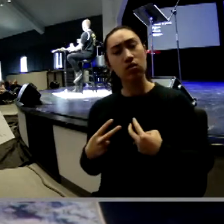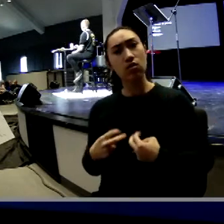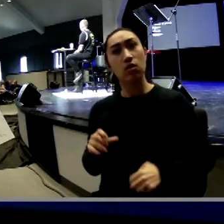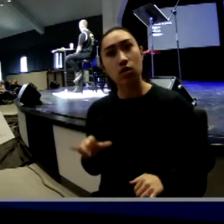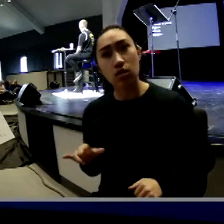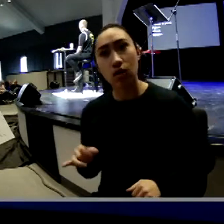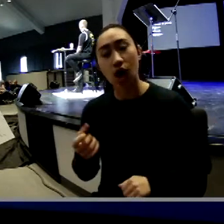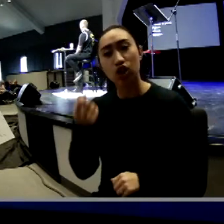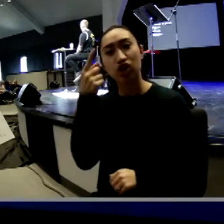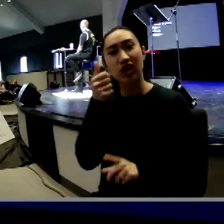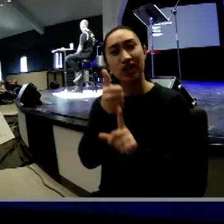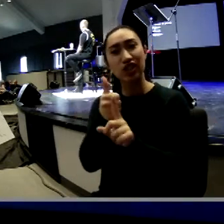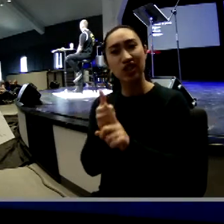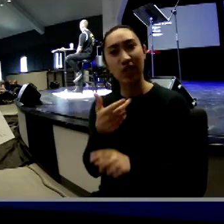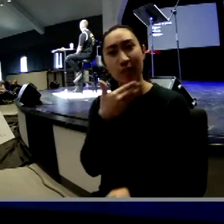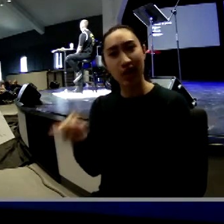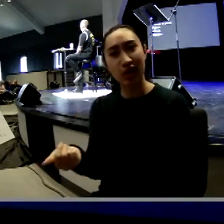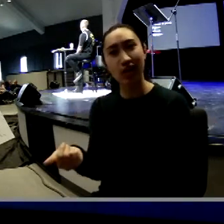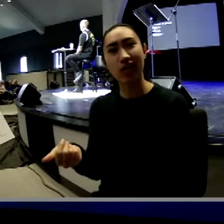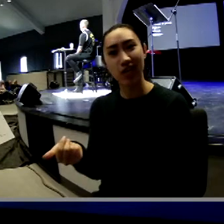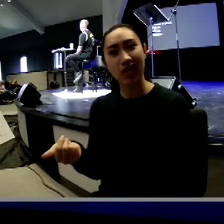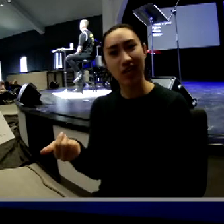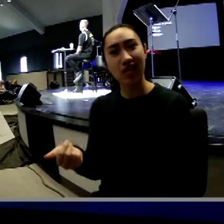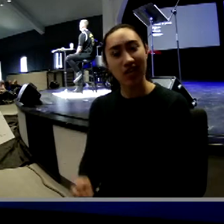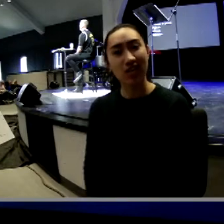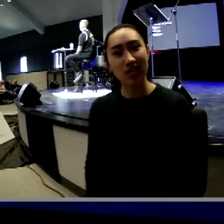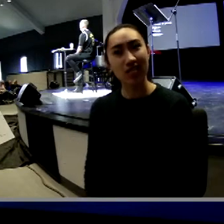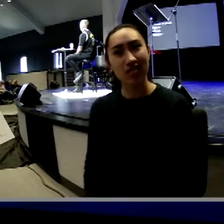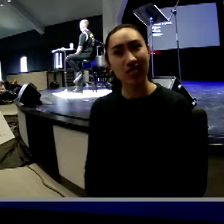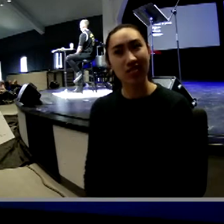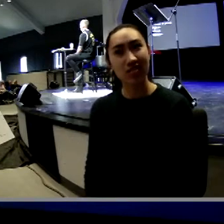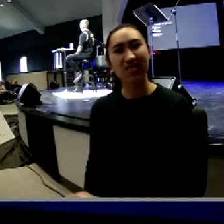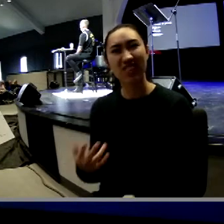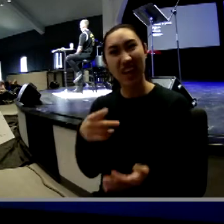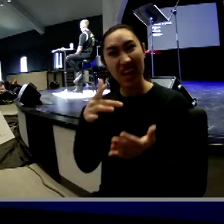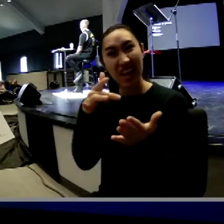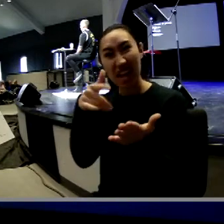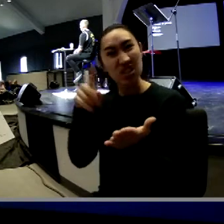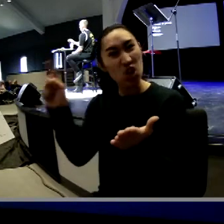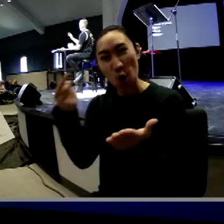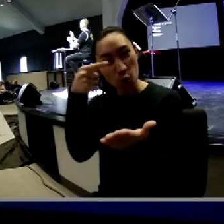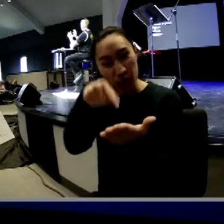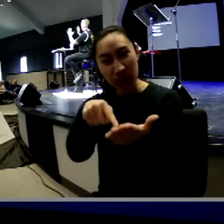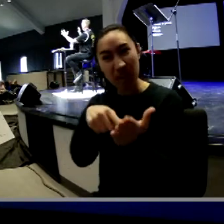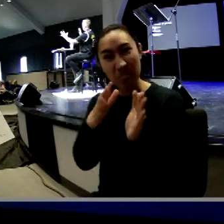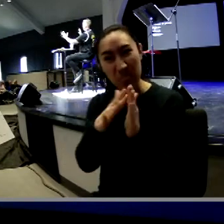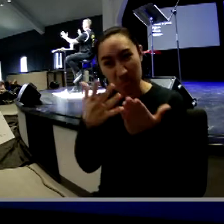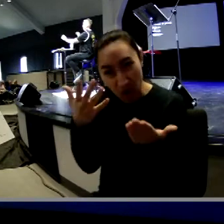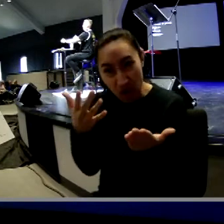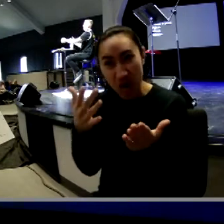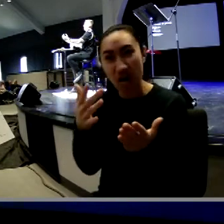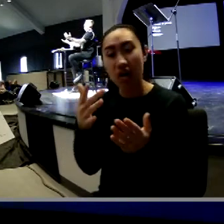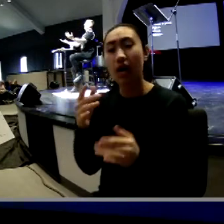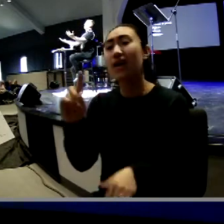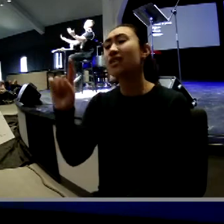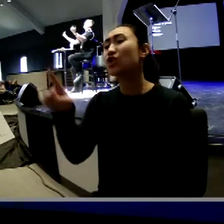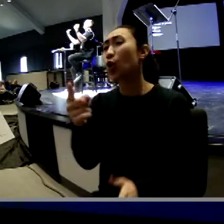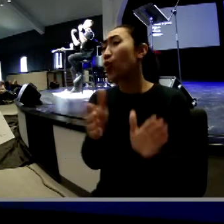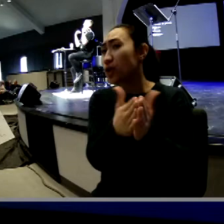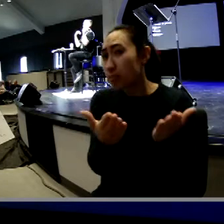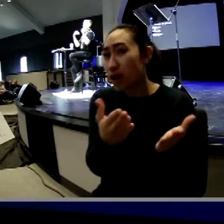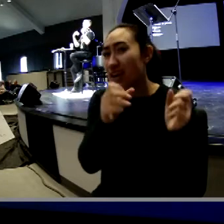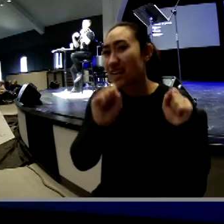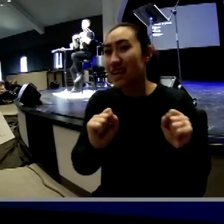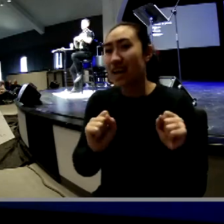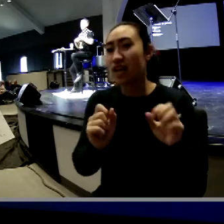book, I will say, succinctly, that interprets the reader? So there's this picture of what's going on. There's a